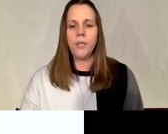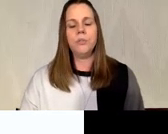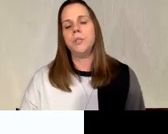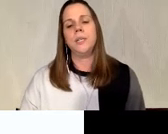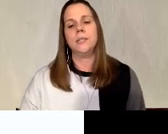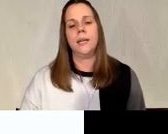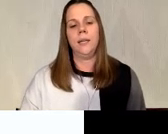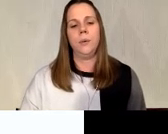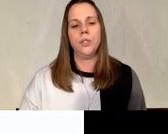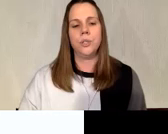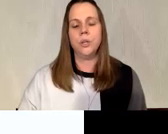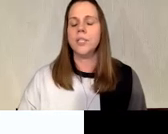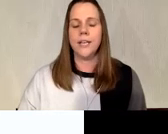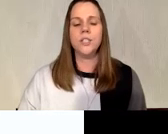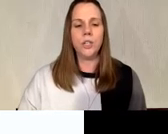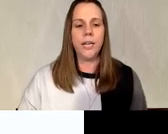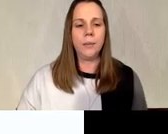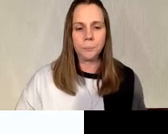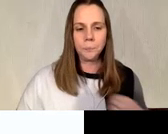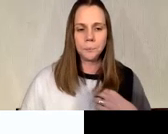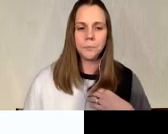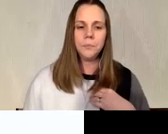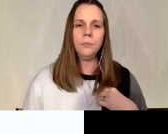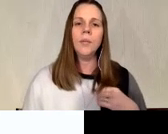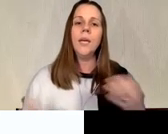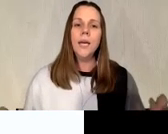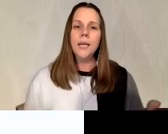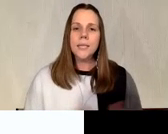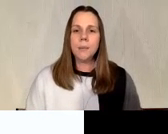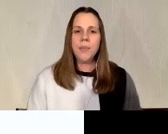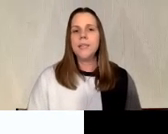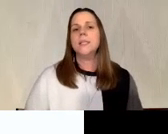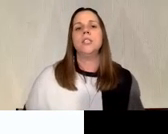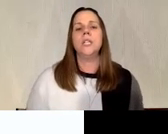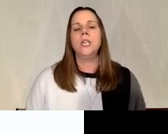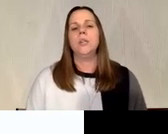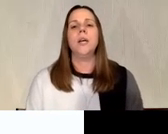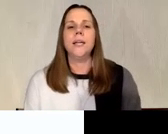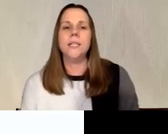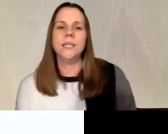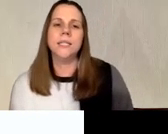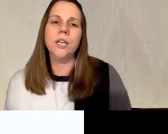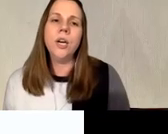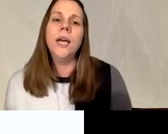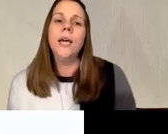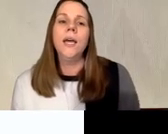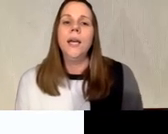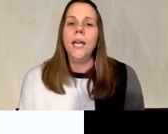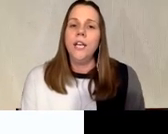support introducing sign language or signs early. Some things to